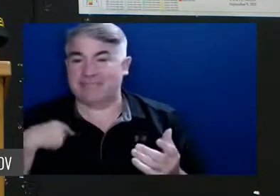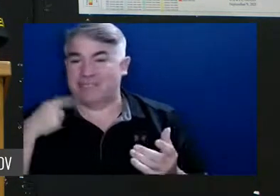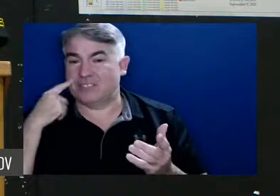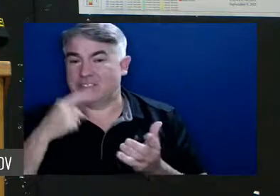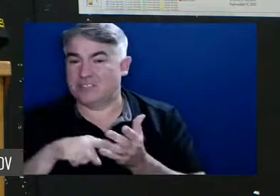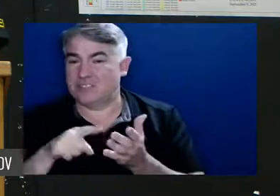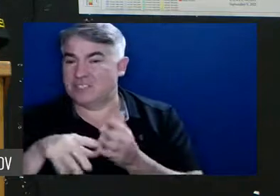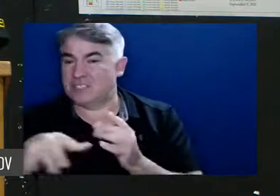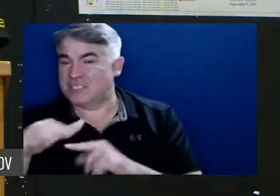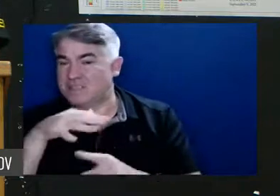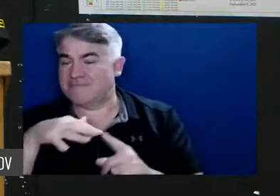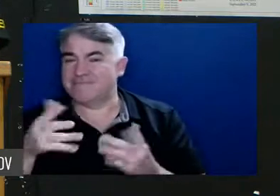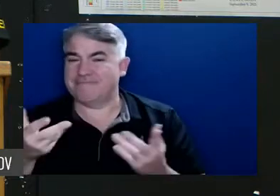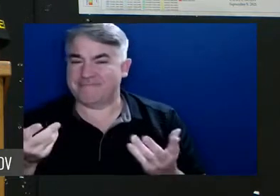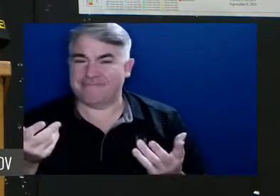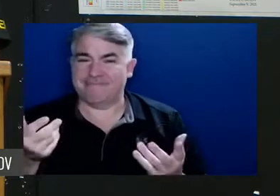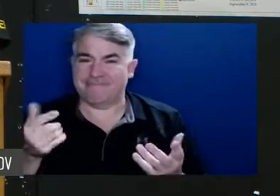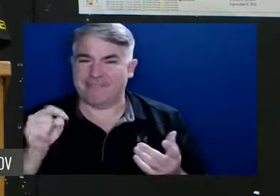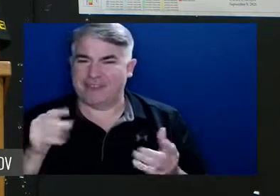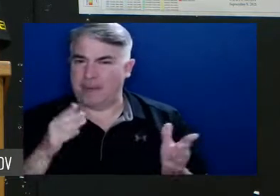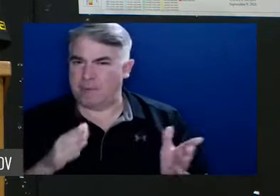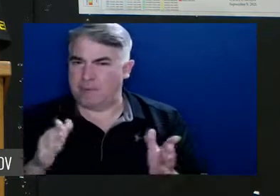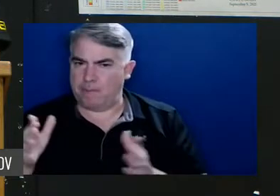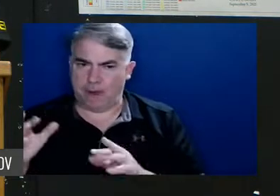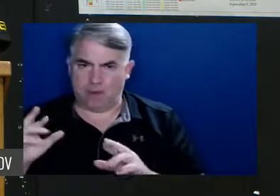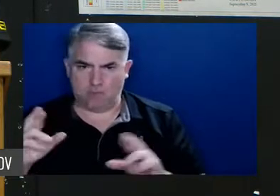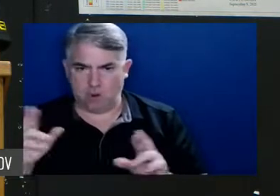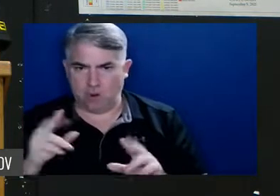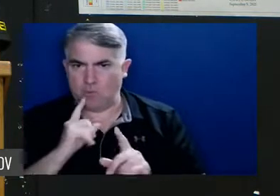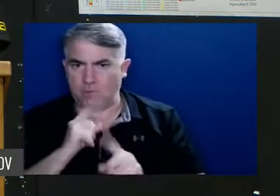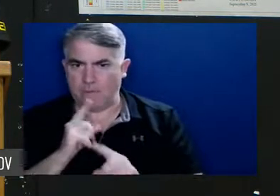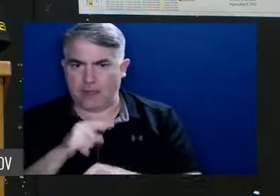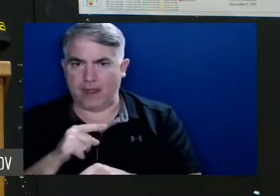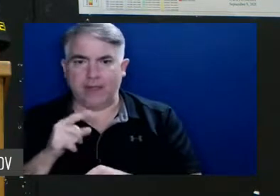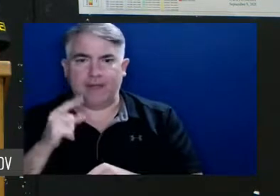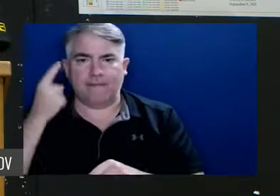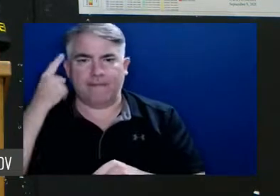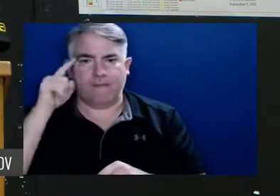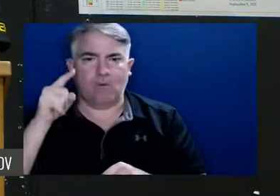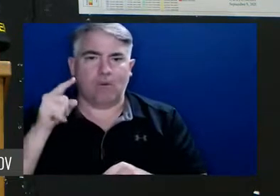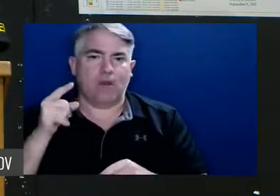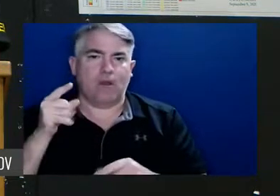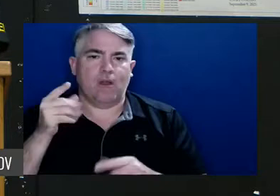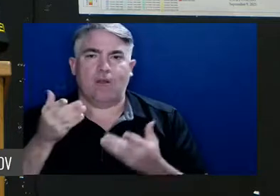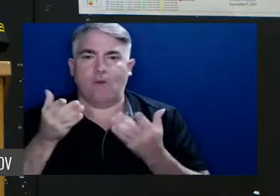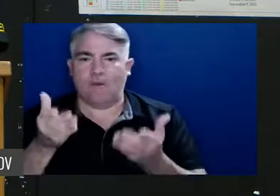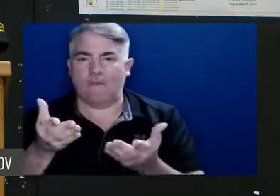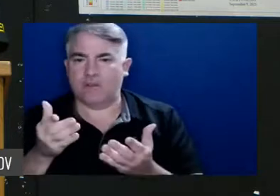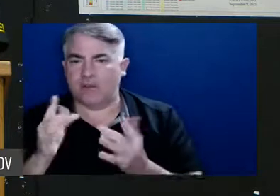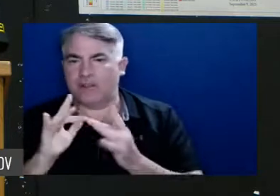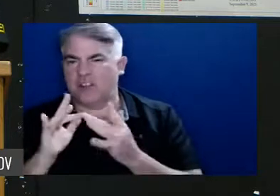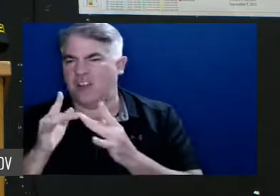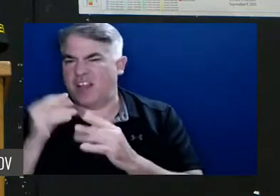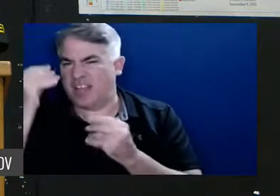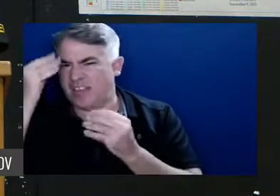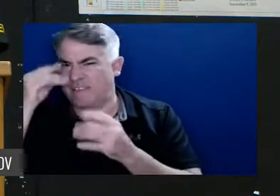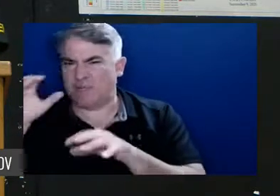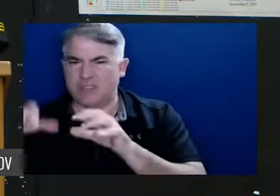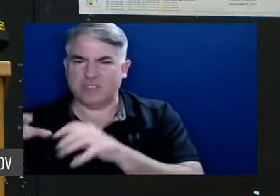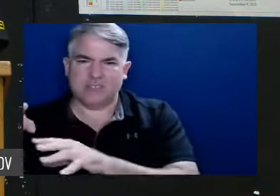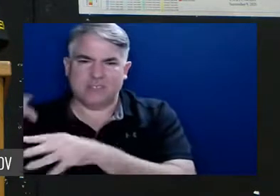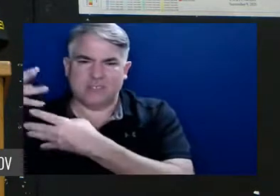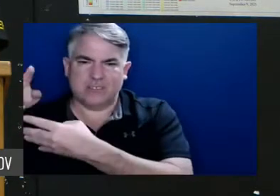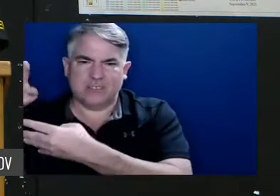are preparing their report, and they'll make that information available online as soon as they're able to. They have a lot of ground to cover, a lot of areas to cover,